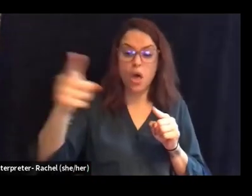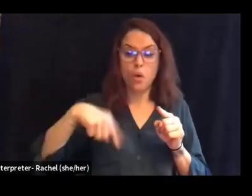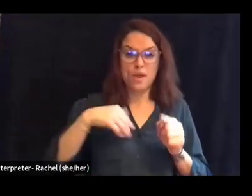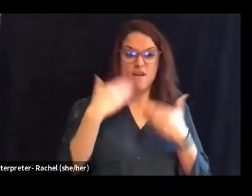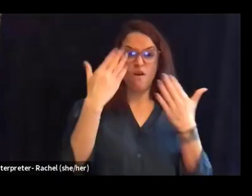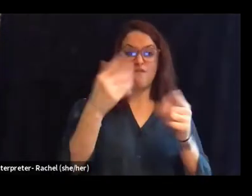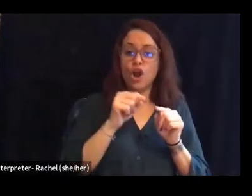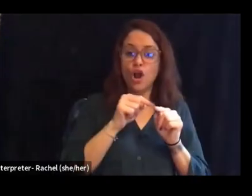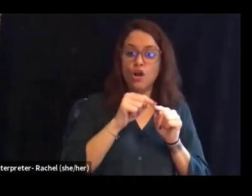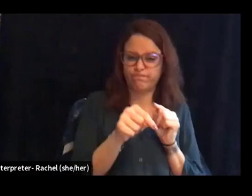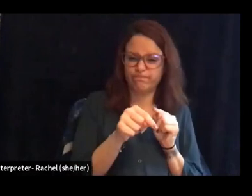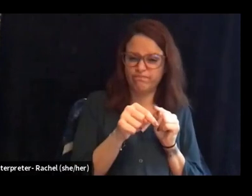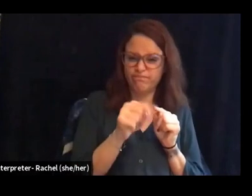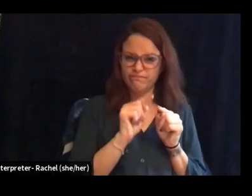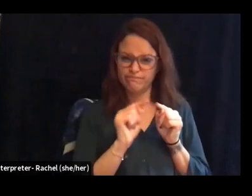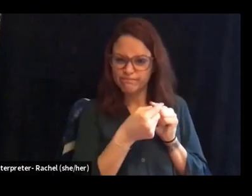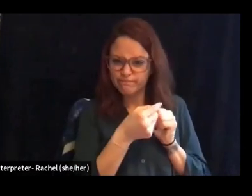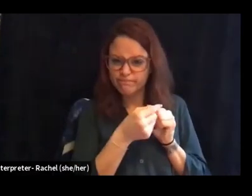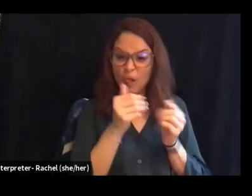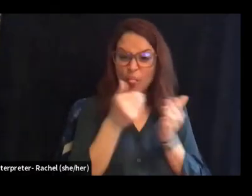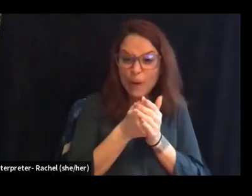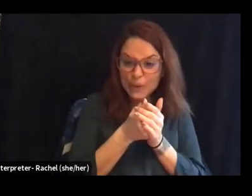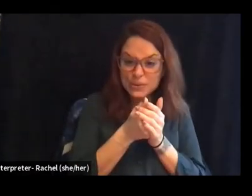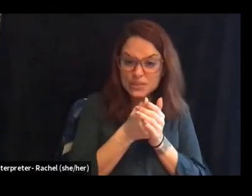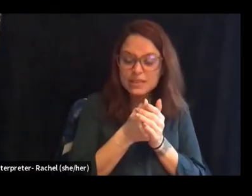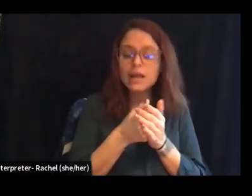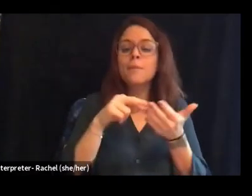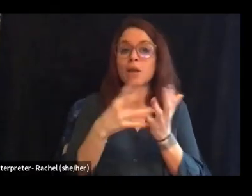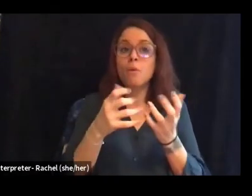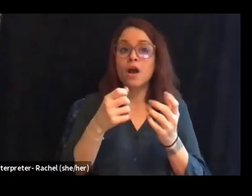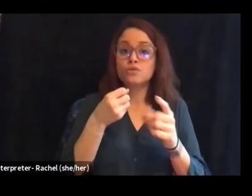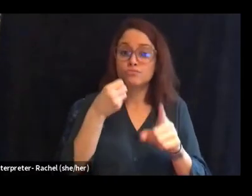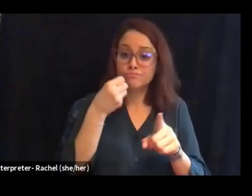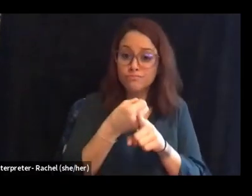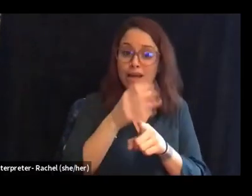that there's a frozen yogurt Yum Froyo right in their neighborhood.